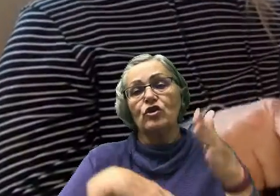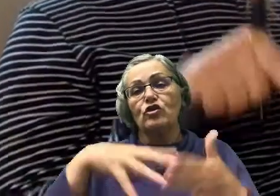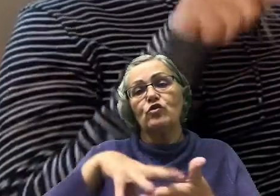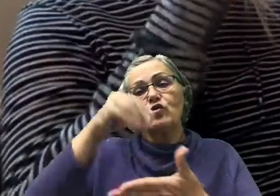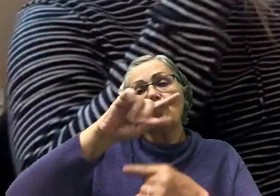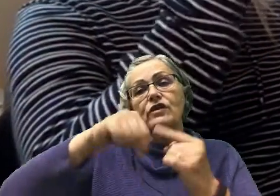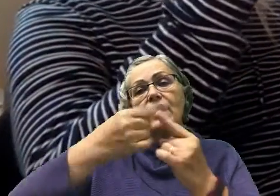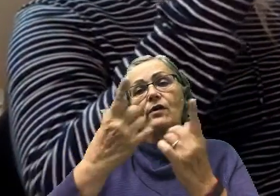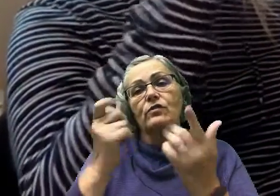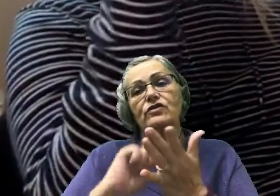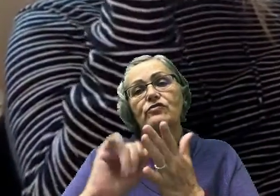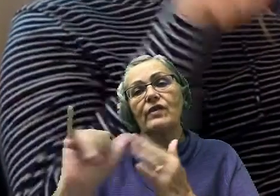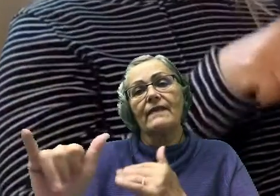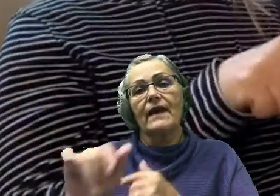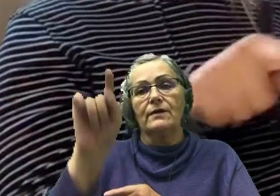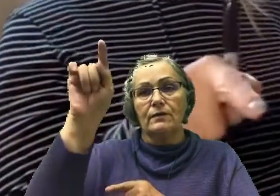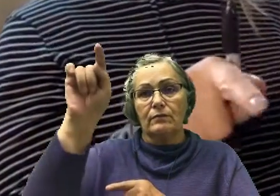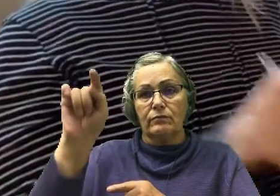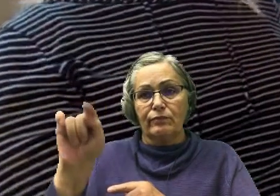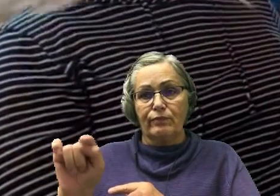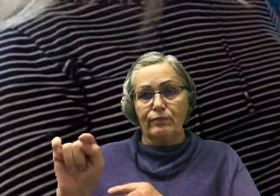down, frog jump, little line,